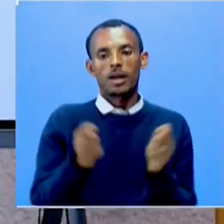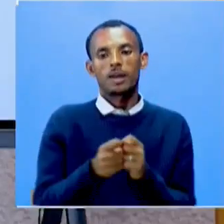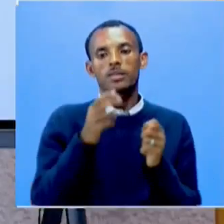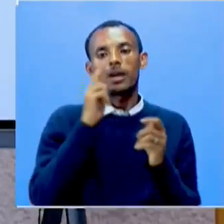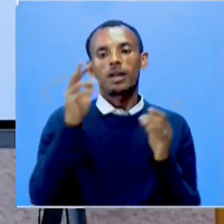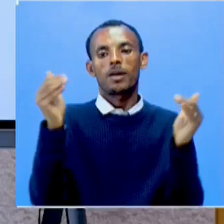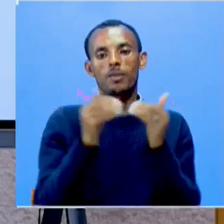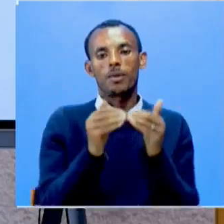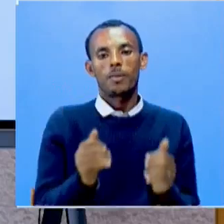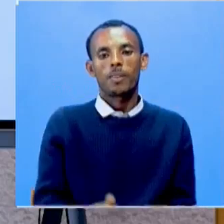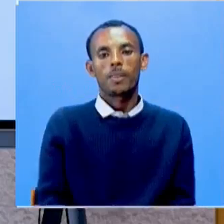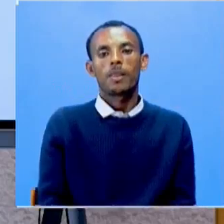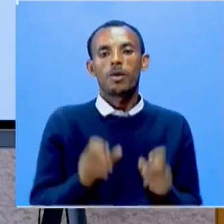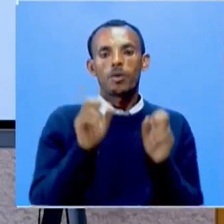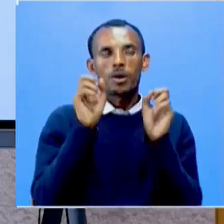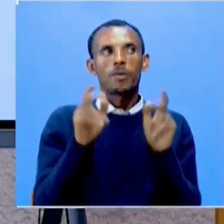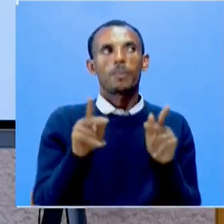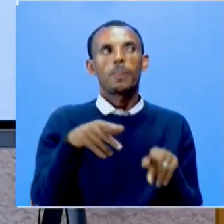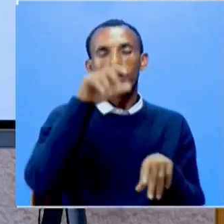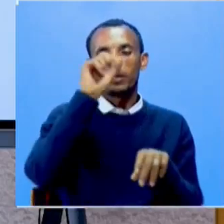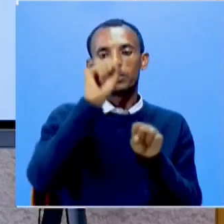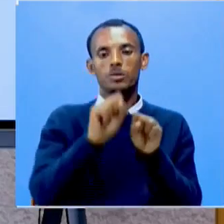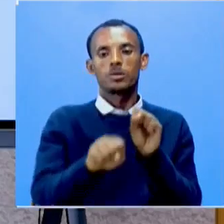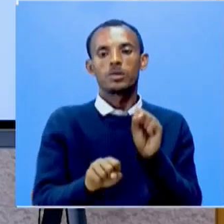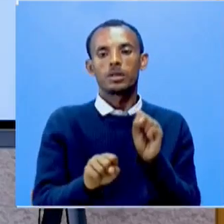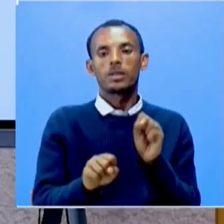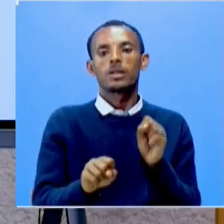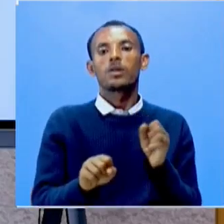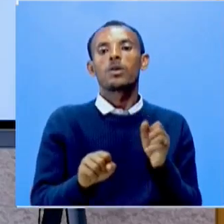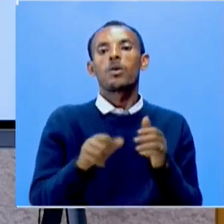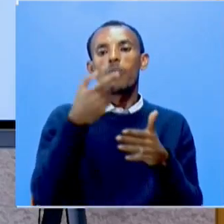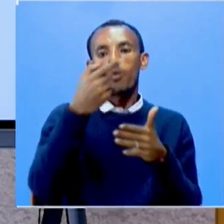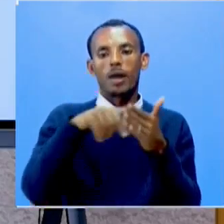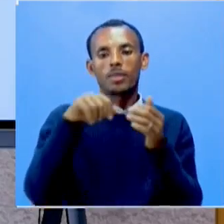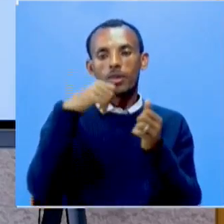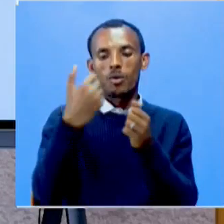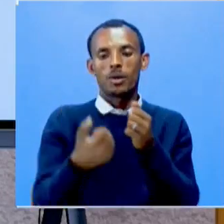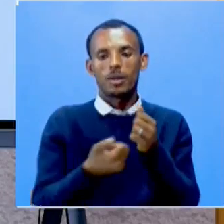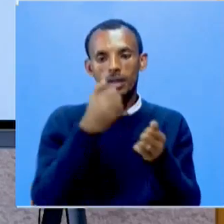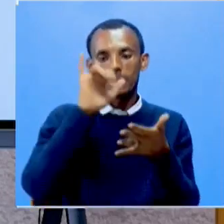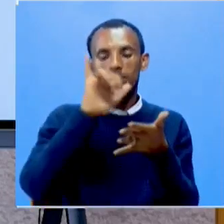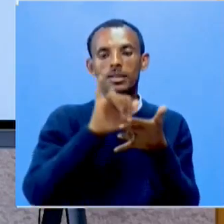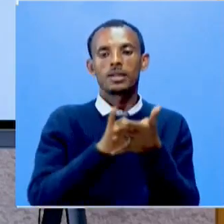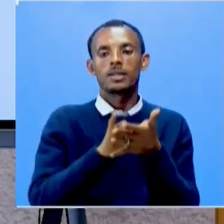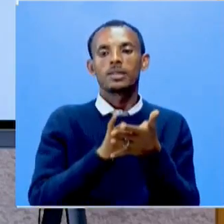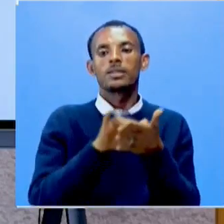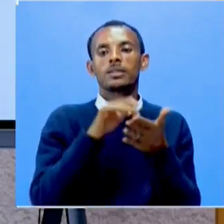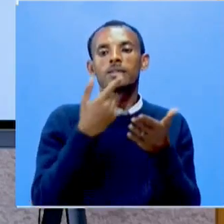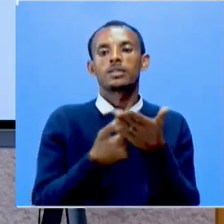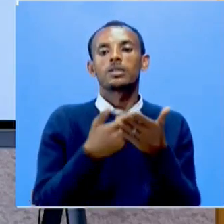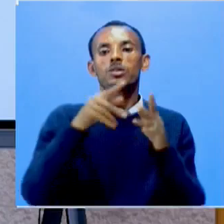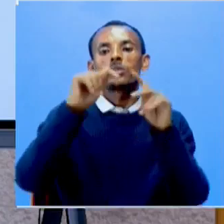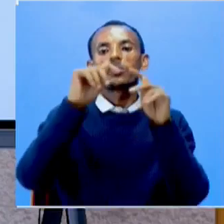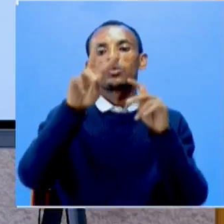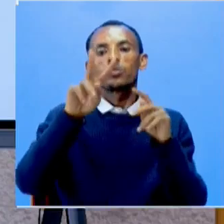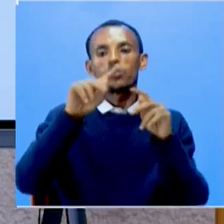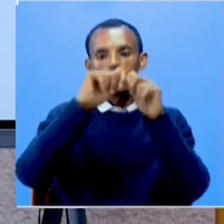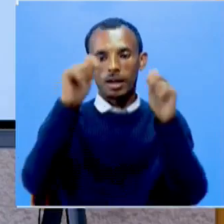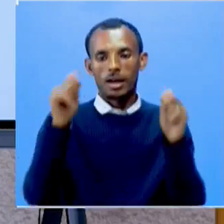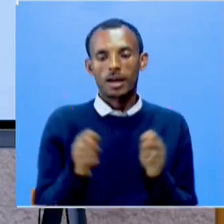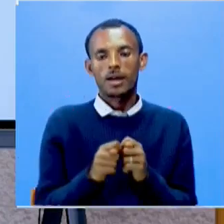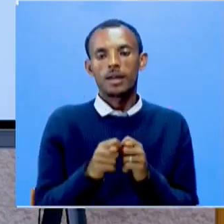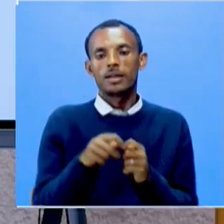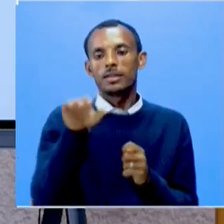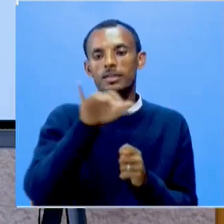other. Okay, so in what order does these two triangles fit one another?